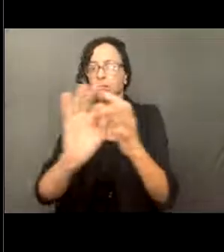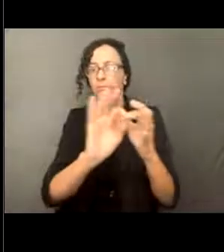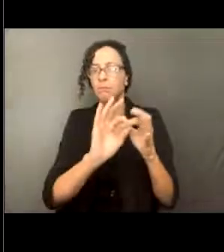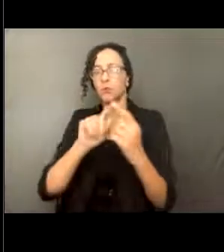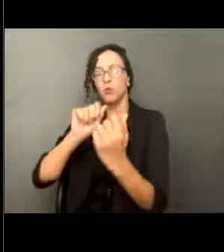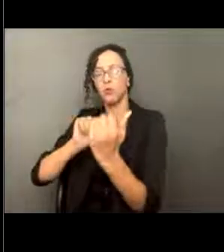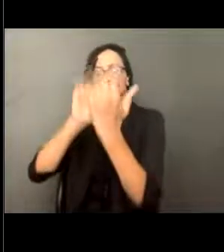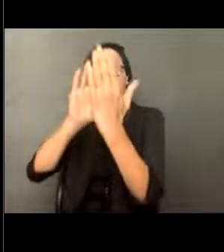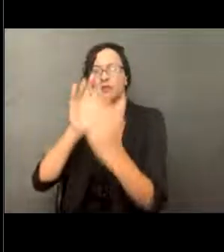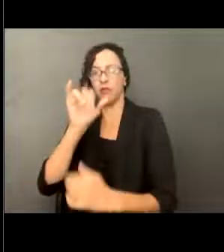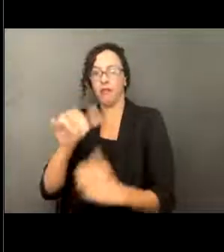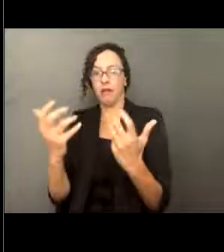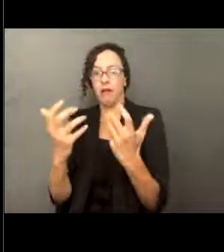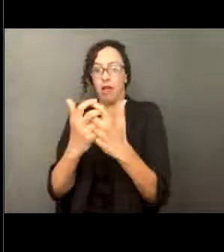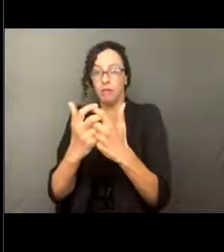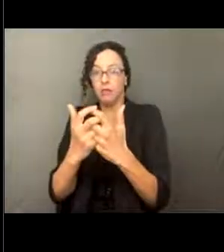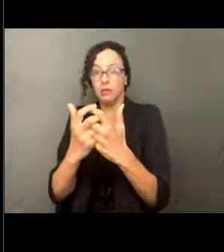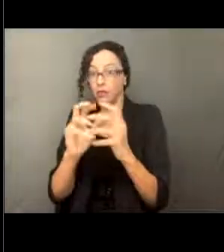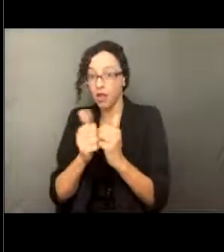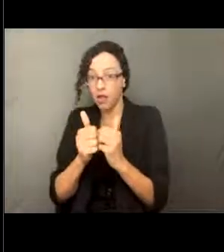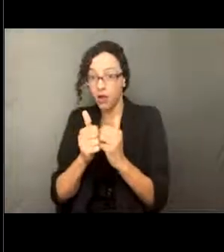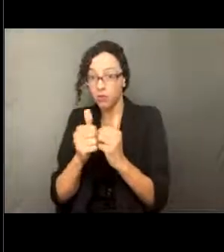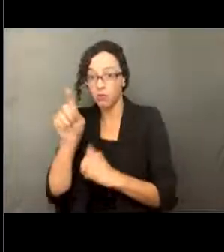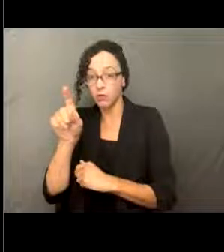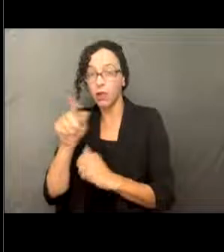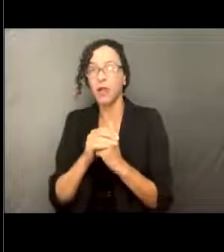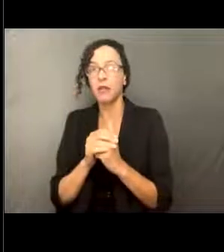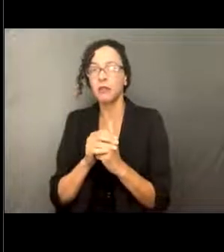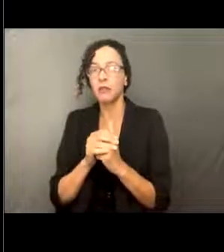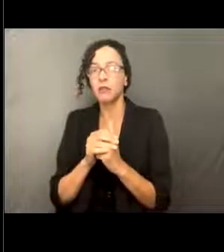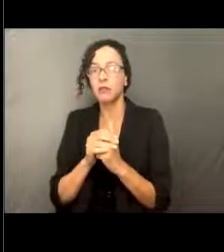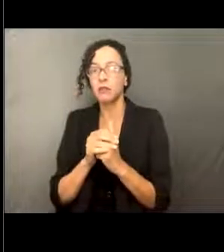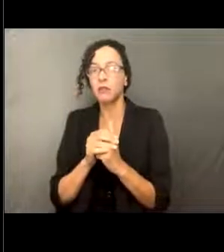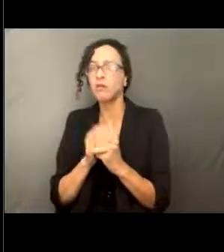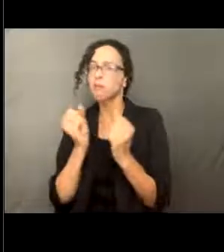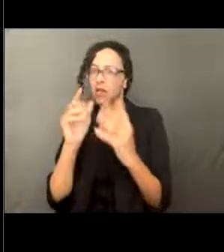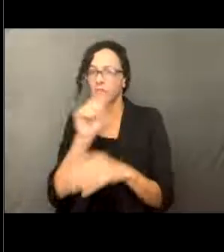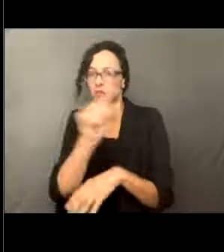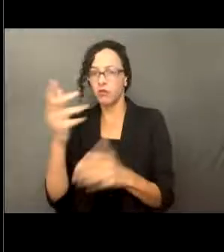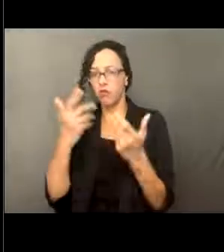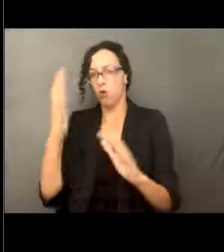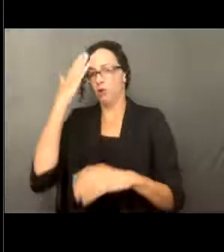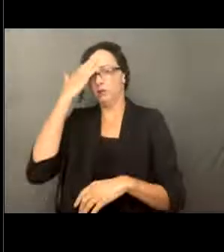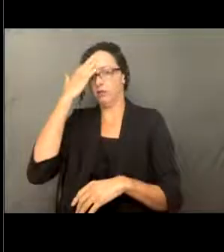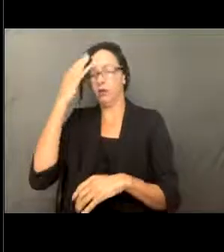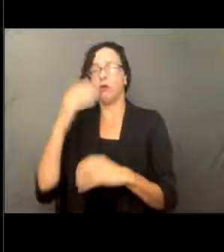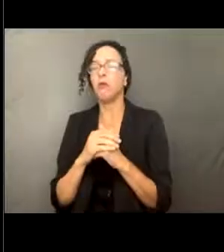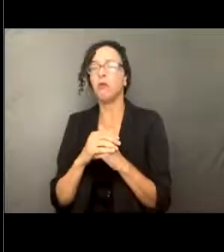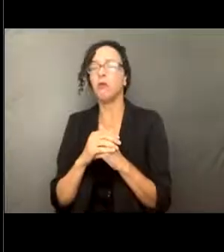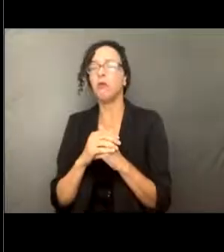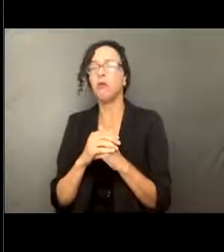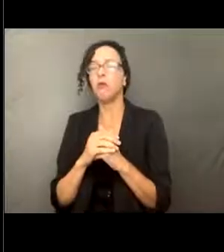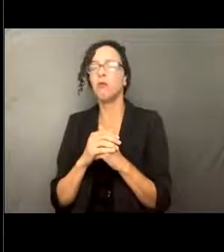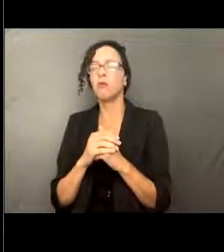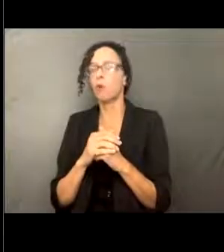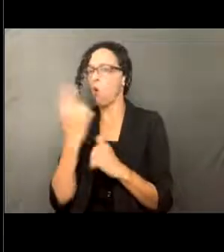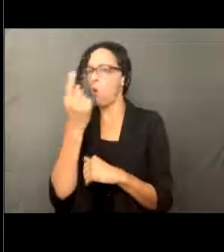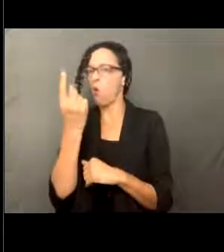has been through CAPTAI. As many of you know, it's only been roughly 15